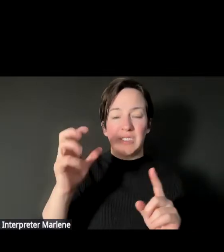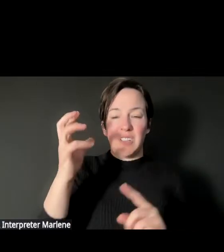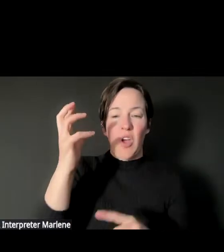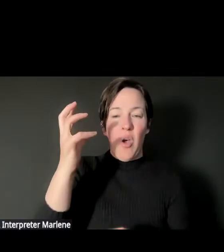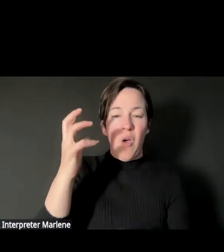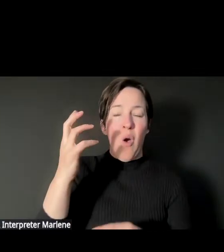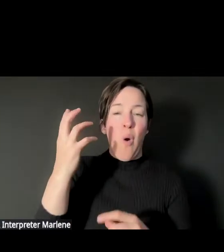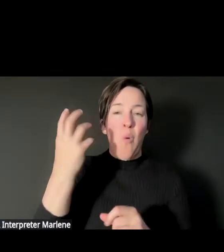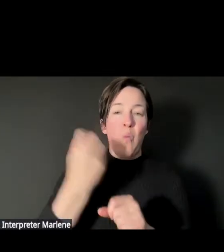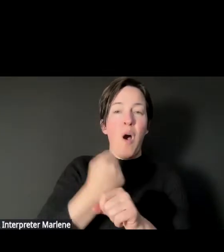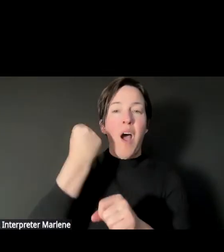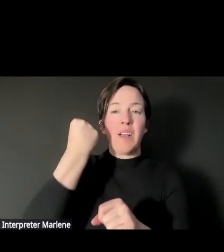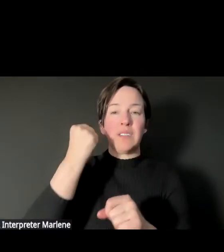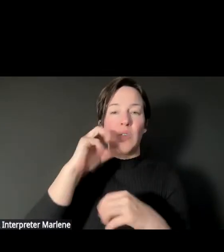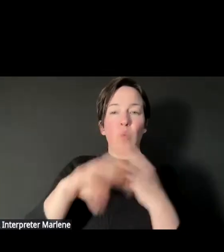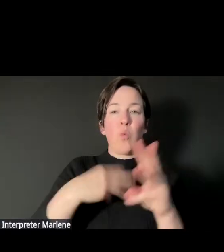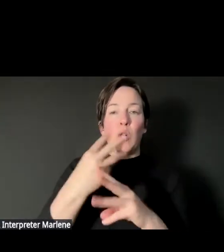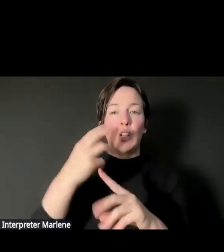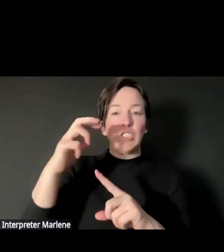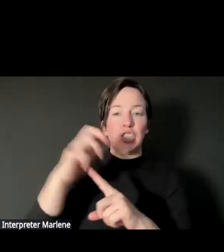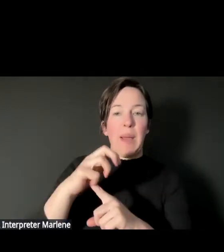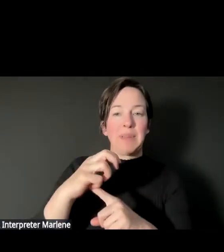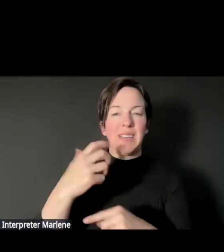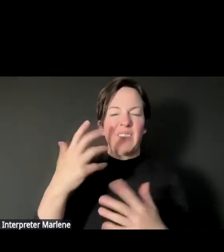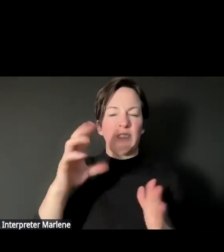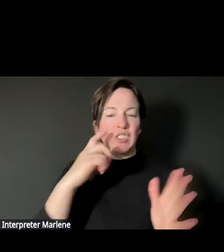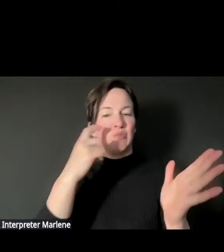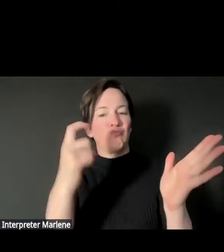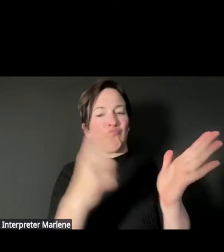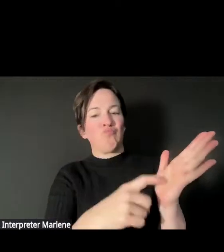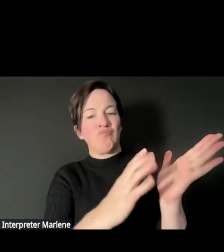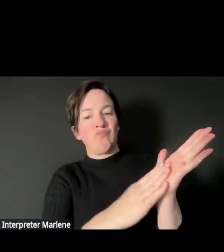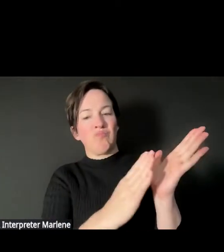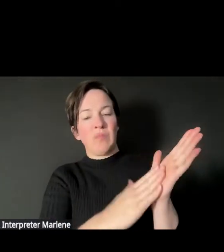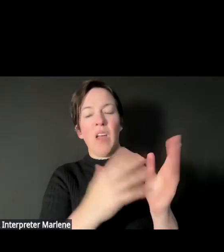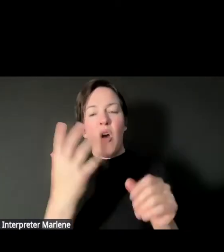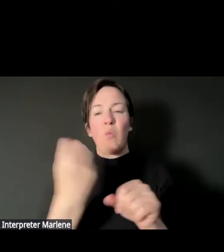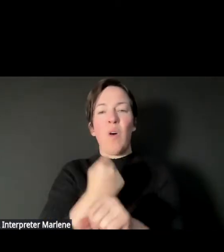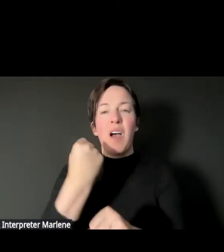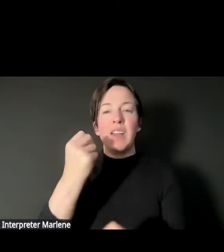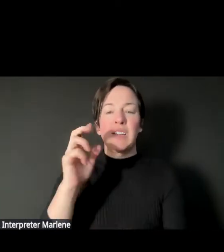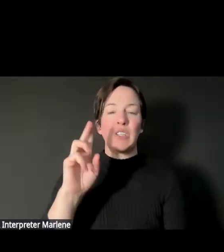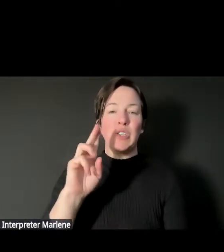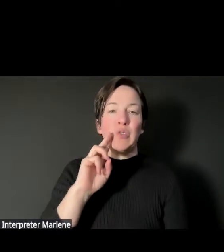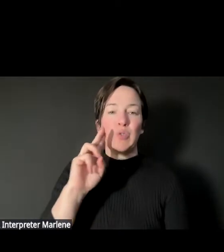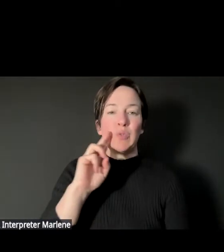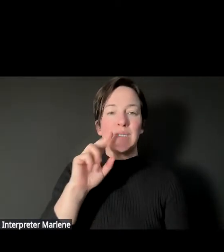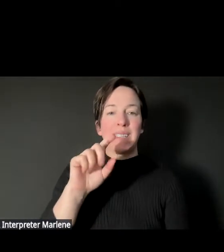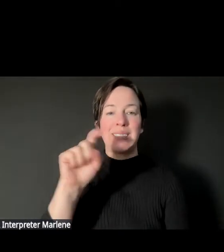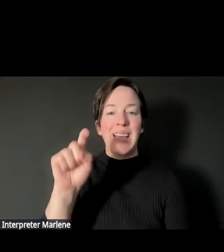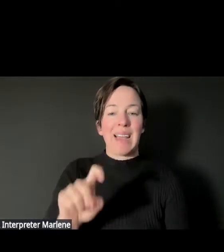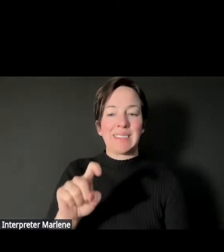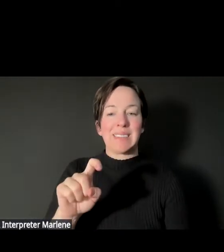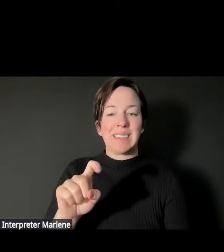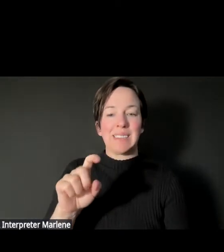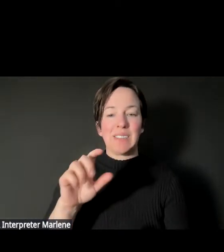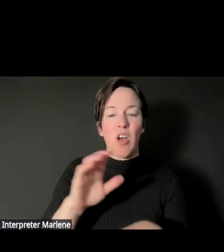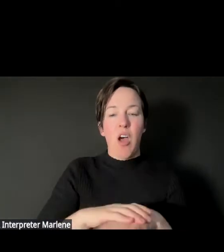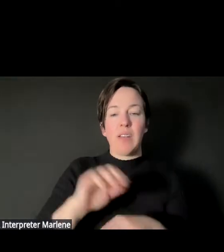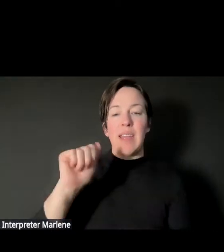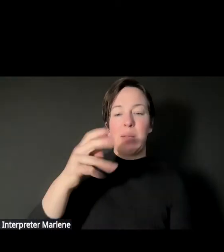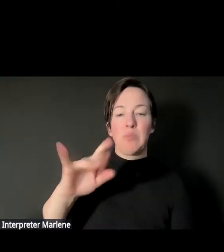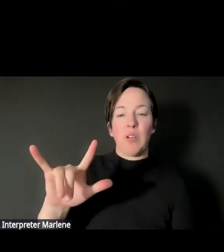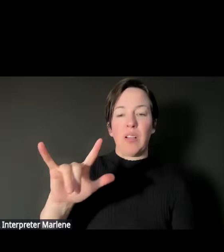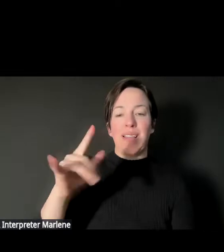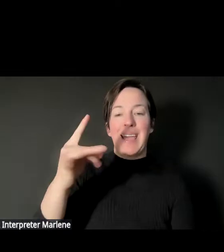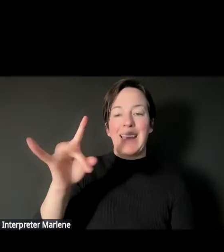They were recognized, obviously, at our last board meeting, and they won the World Championship in Houston, Texas on April 18th. Wow. Their coach,